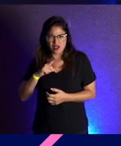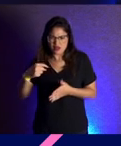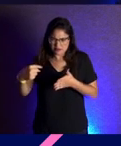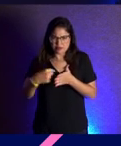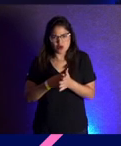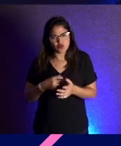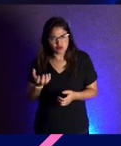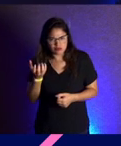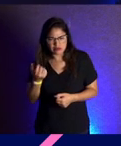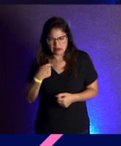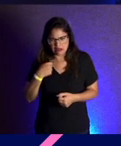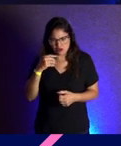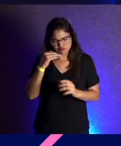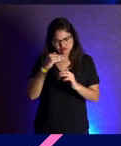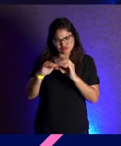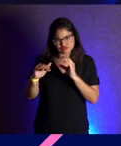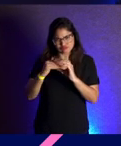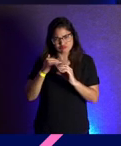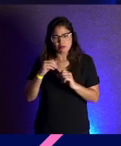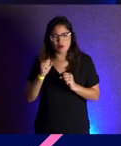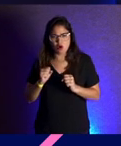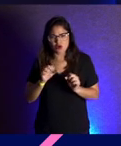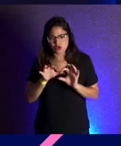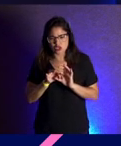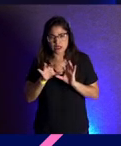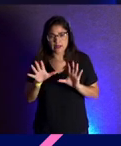So first, I want to start with something called an observer graph.